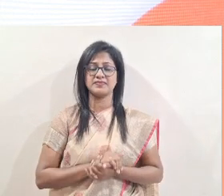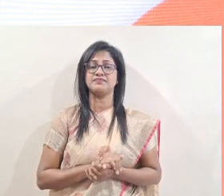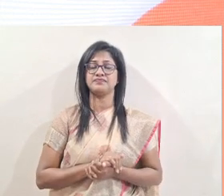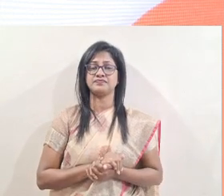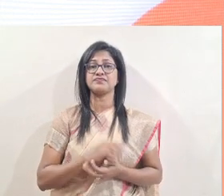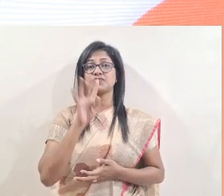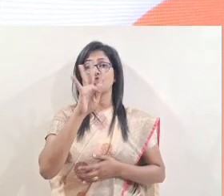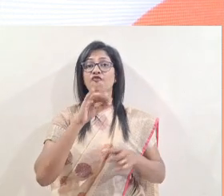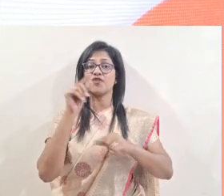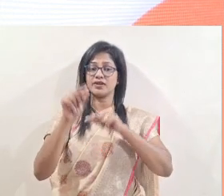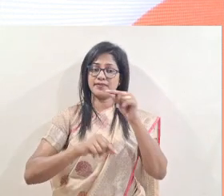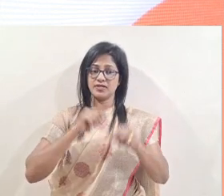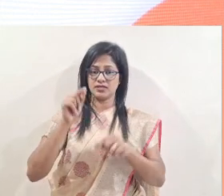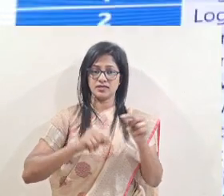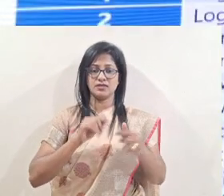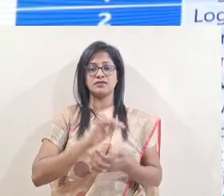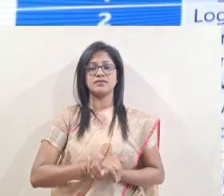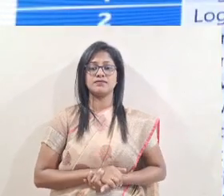40%.